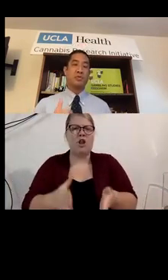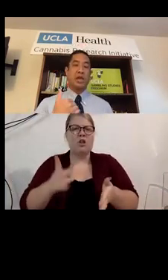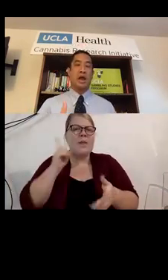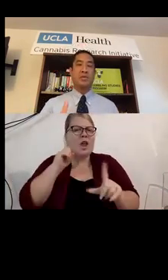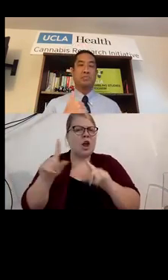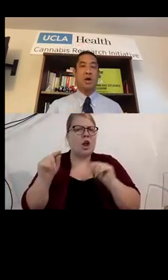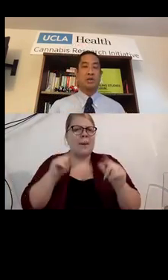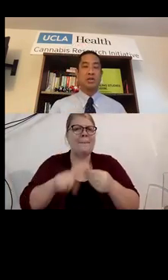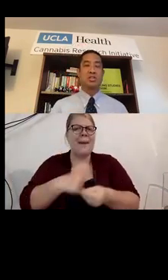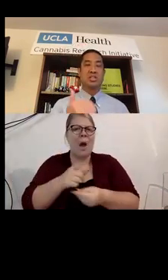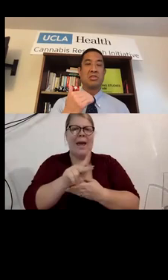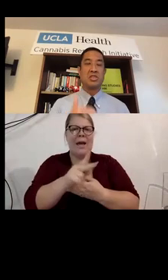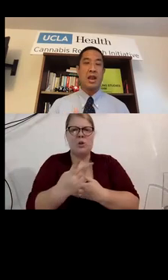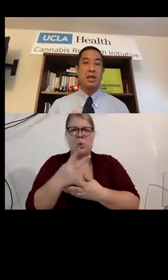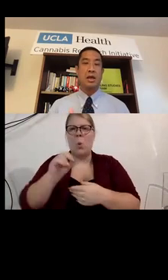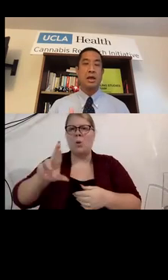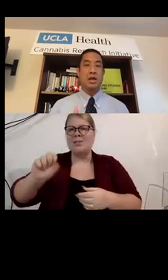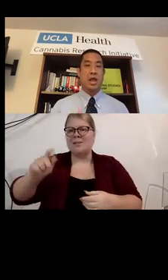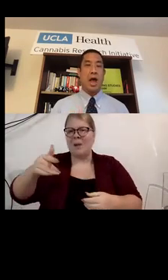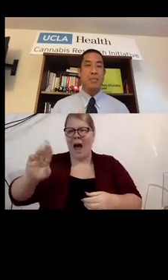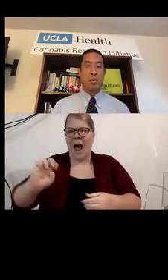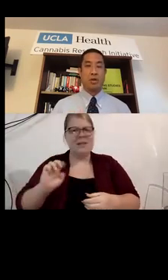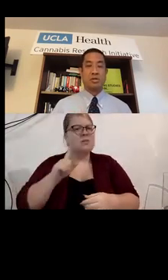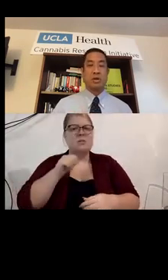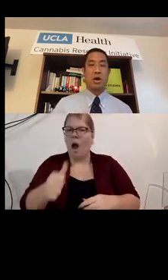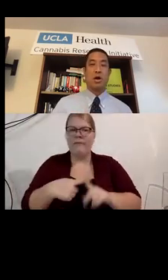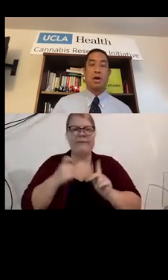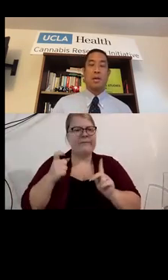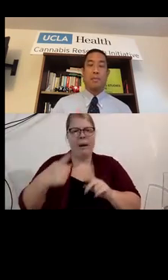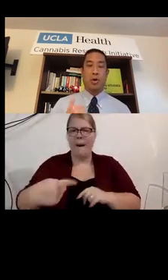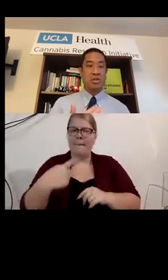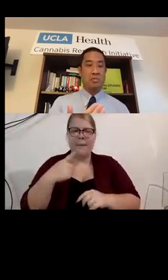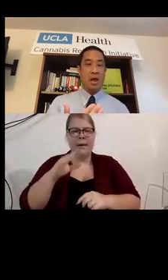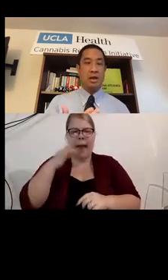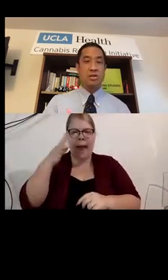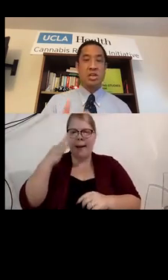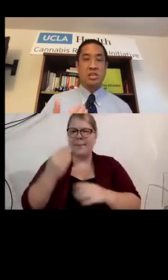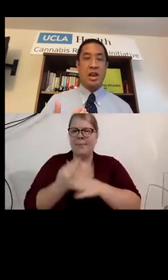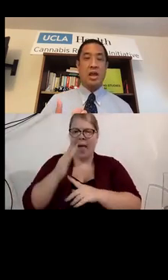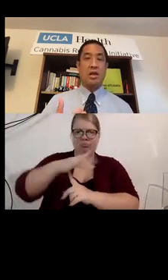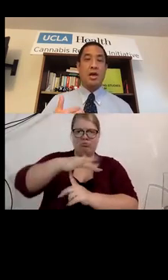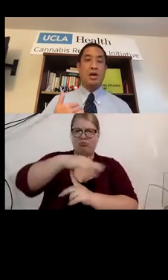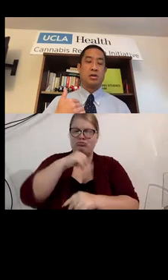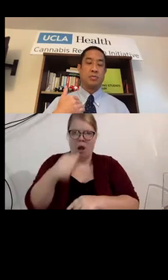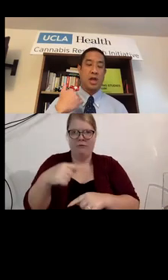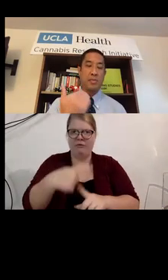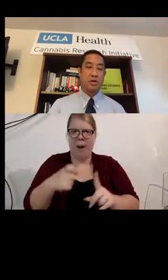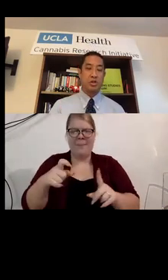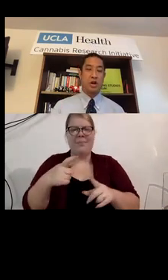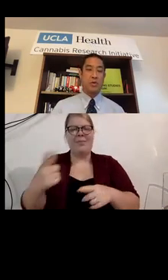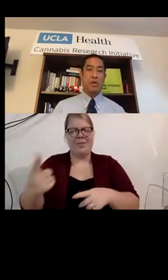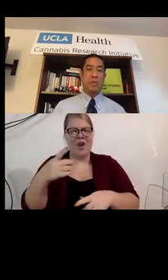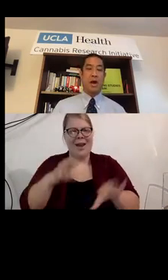produced from the cannabis plant. These are synthetic cannabinoids. These are person-made, they're synthetic because they're